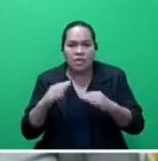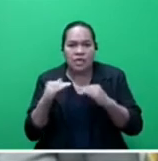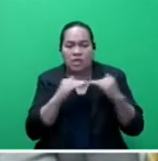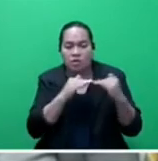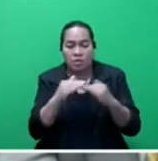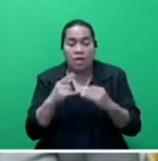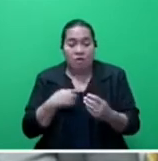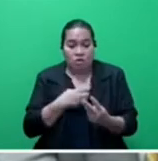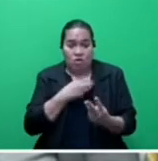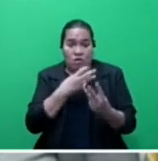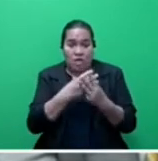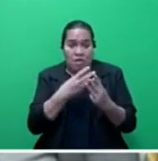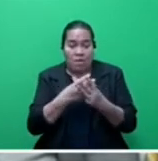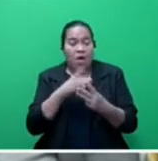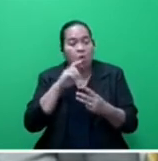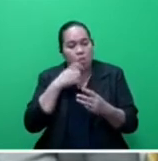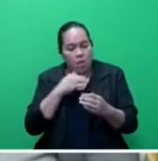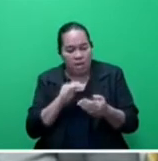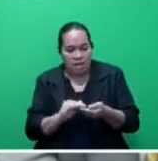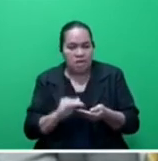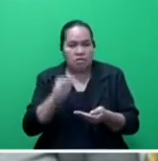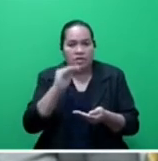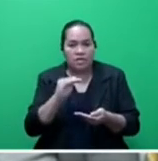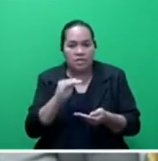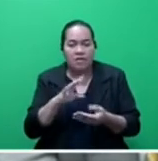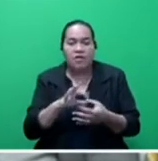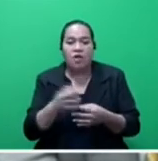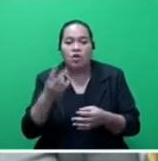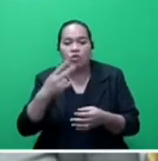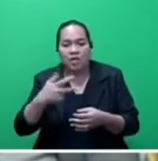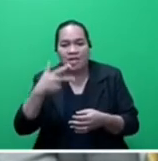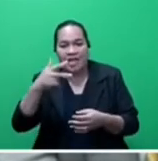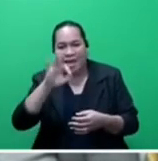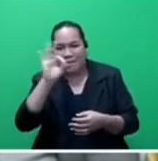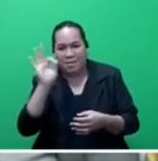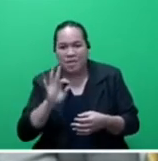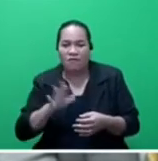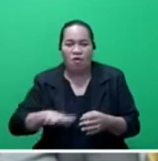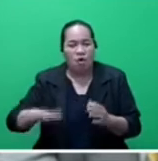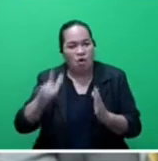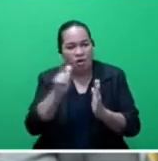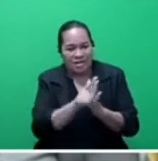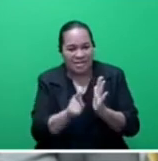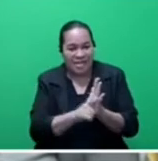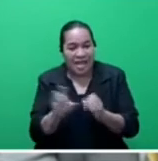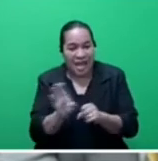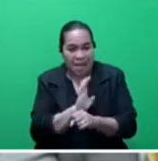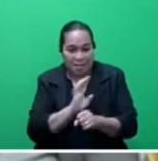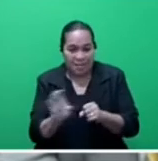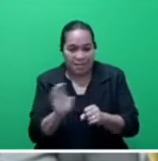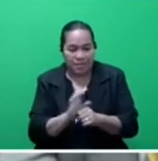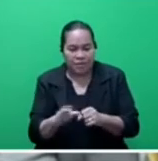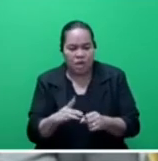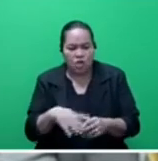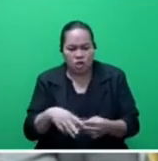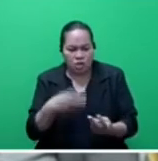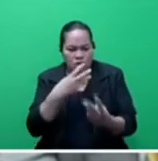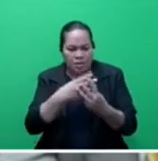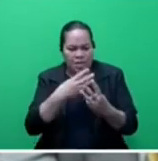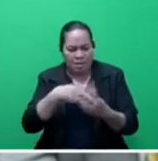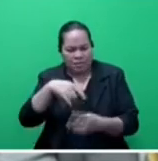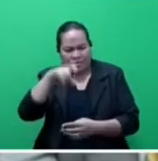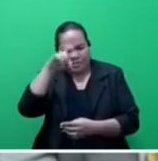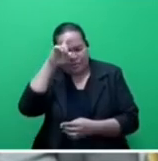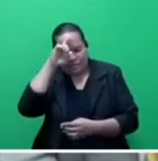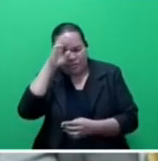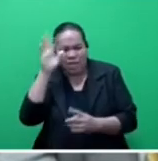SODELPA will increase corporate tax to 28% for all listed companies. SODELPA raised the question whether capital